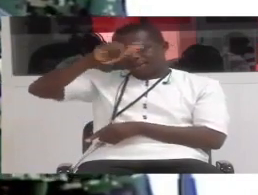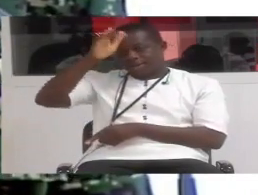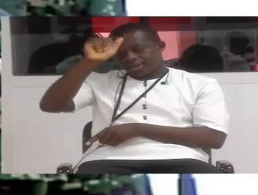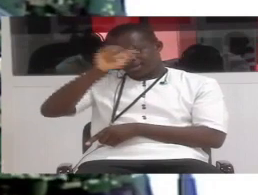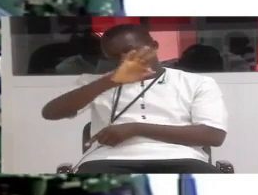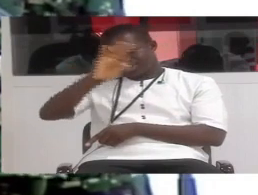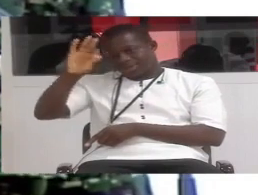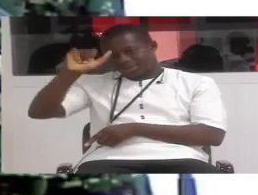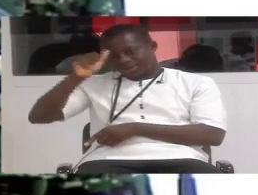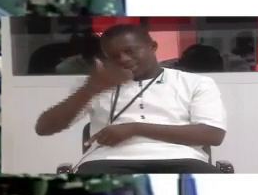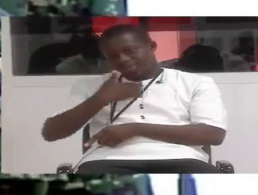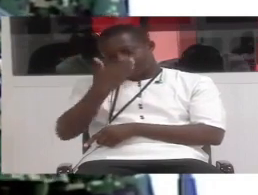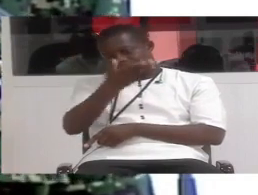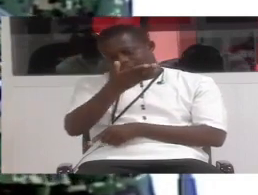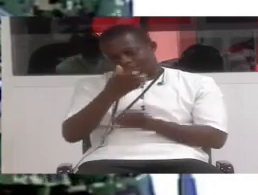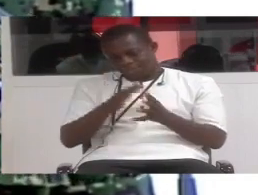there.